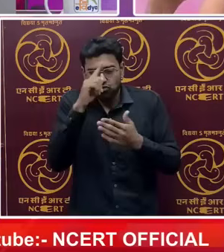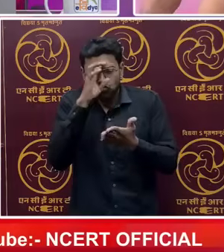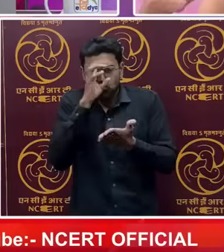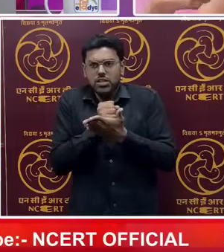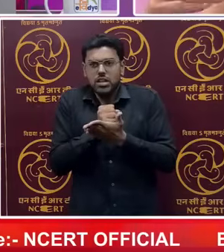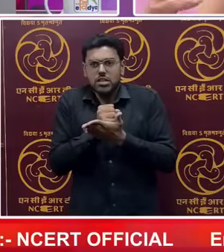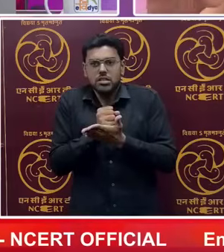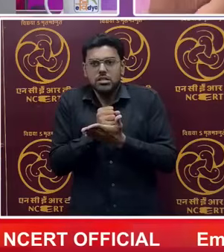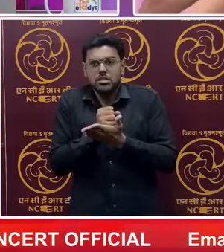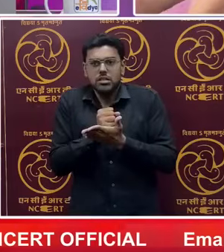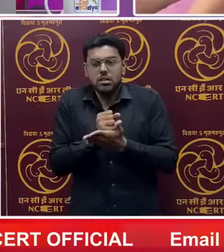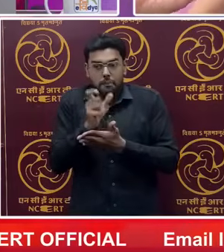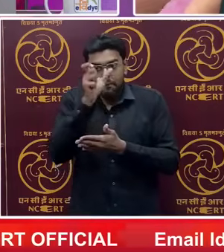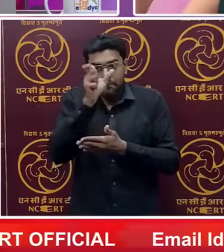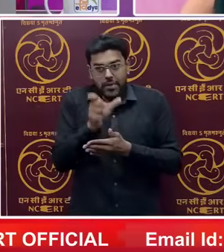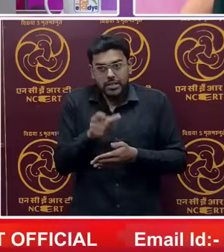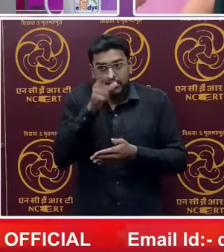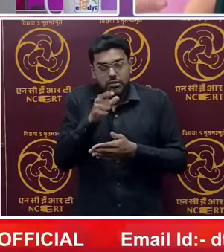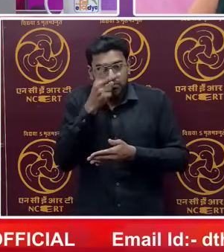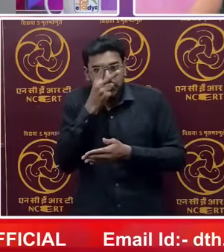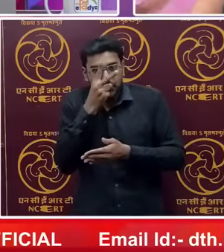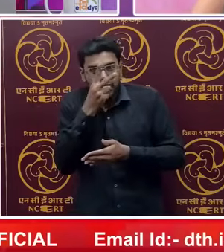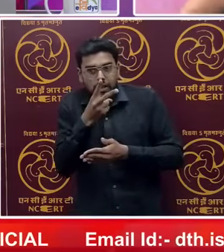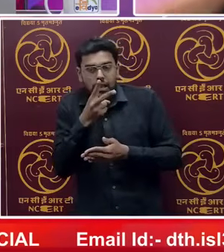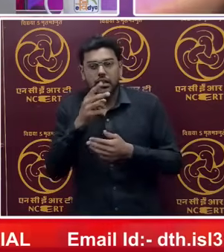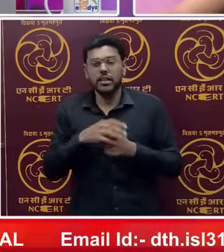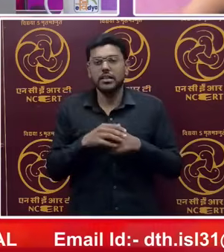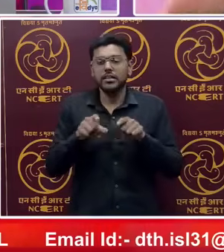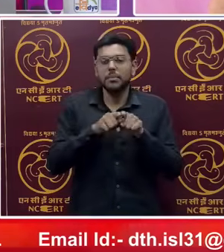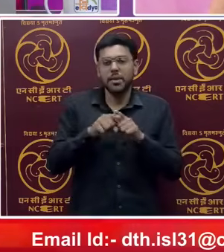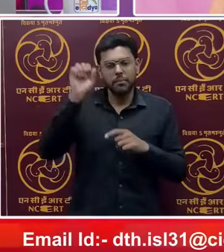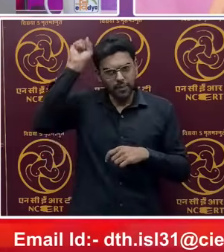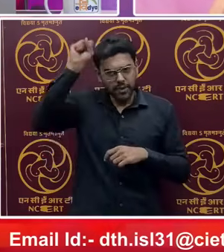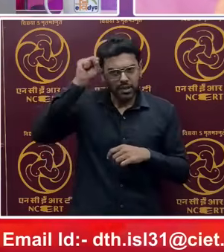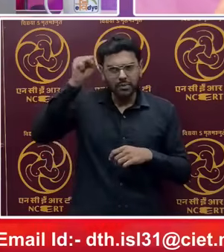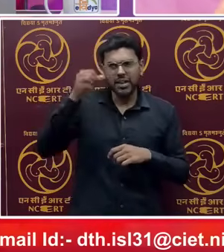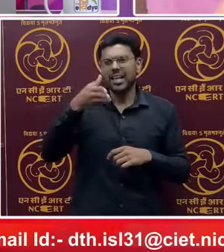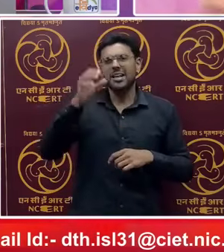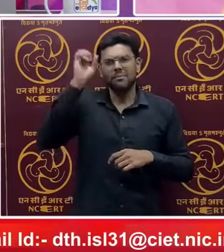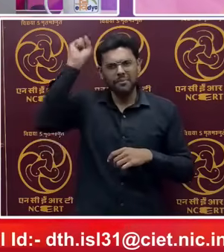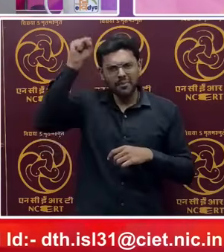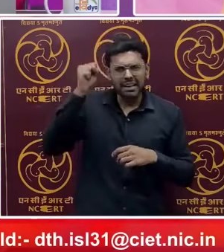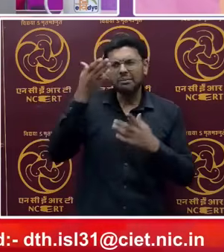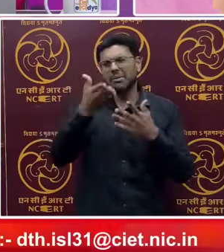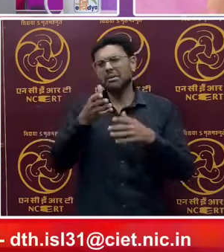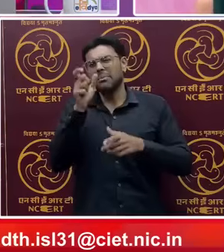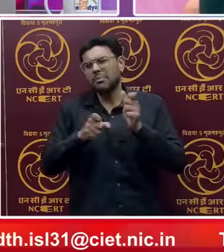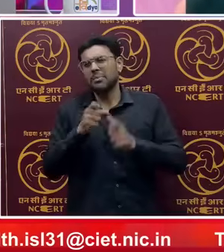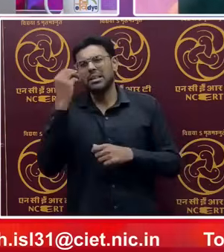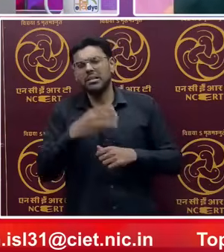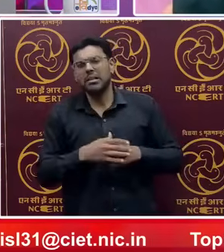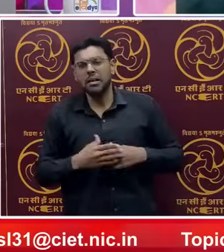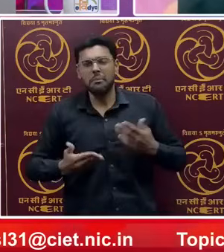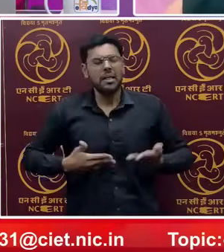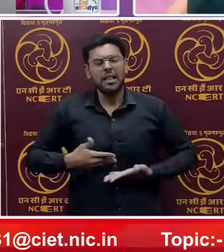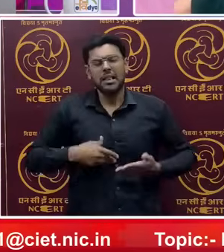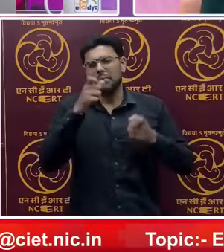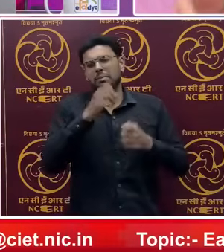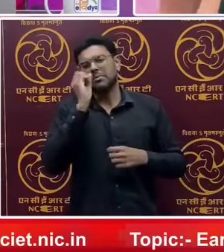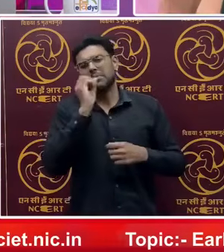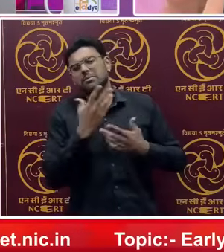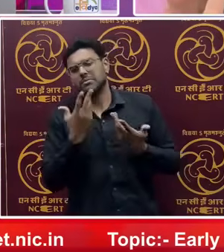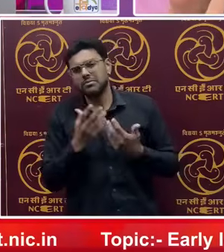judgment based on what we presume. Say a Punjabi is like, oh, Punjabi log to aise hote hain, are Bengali to aise hote